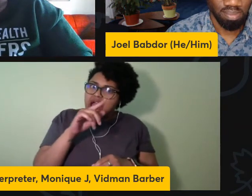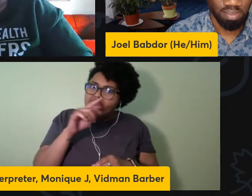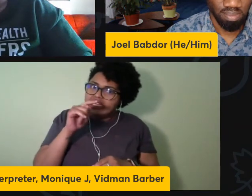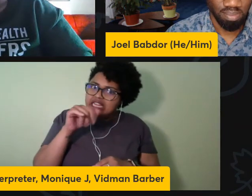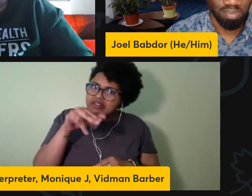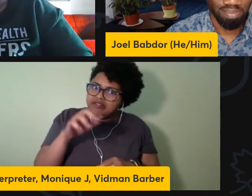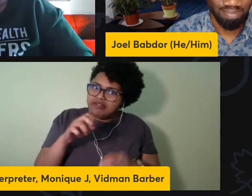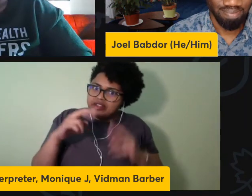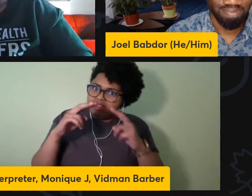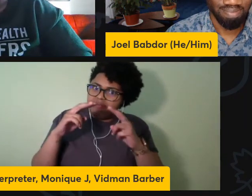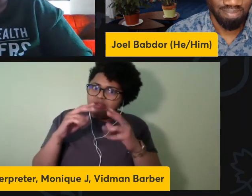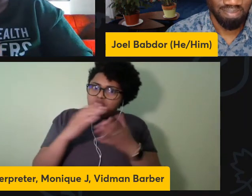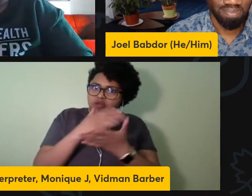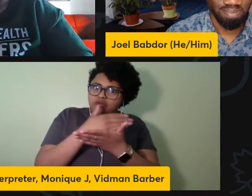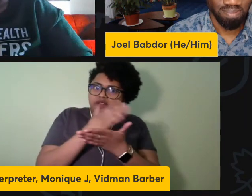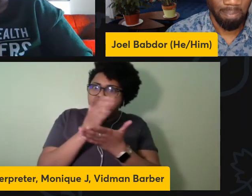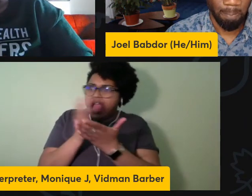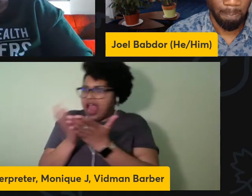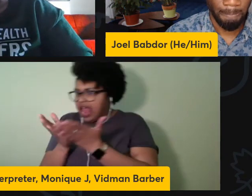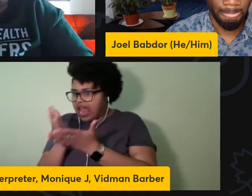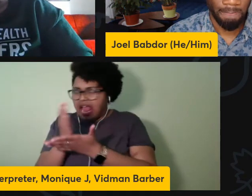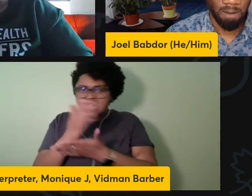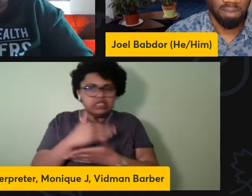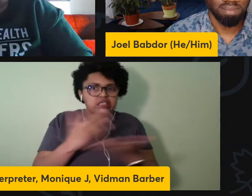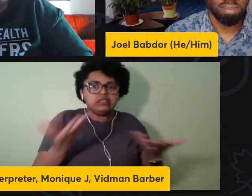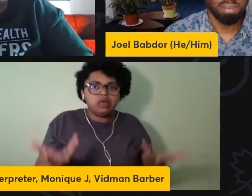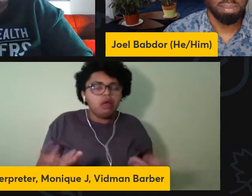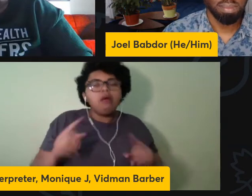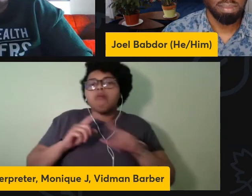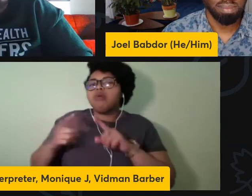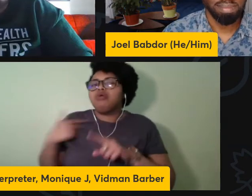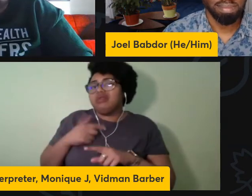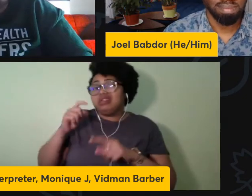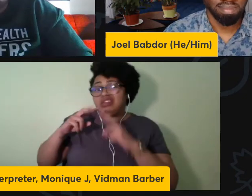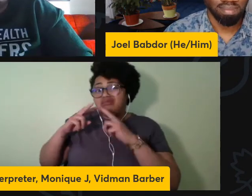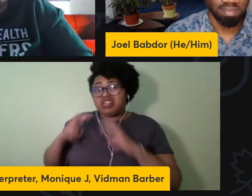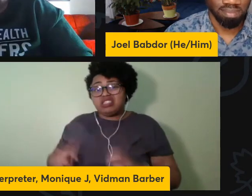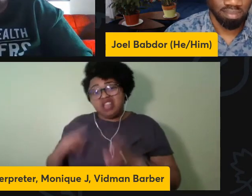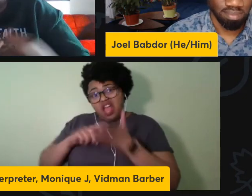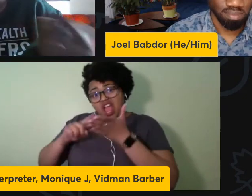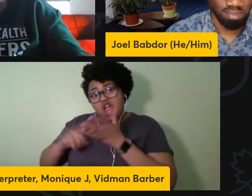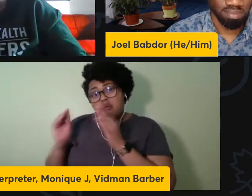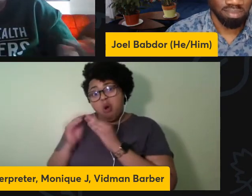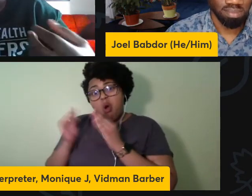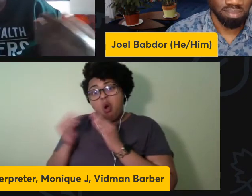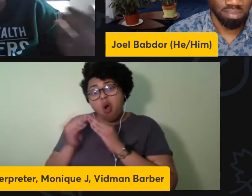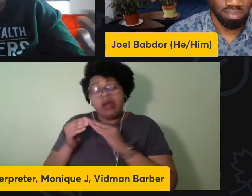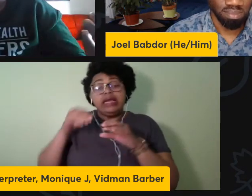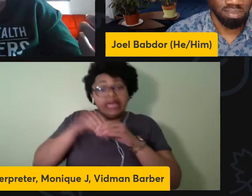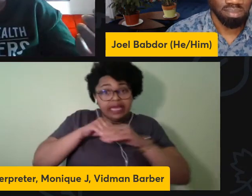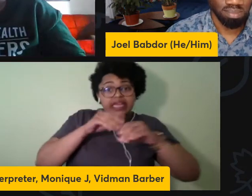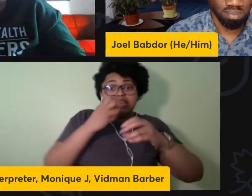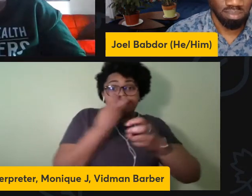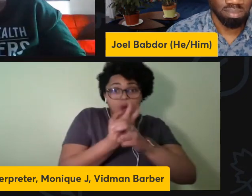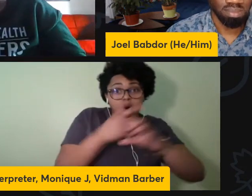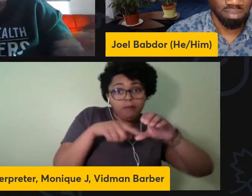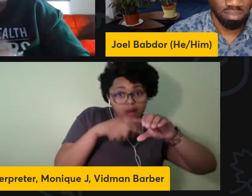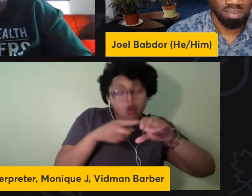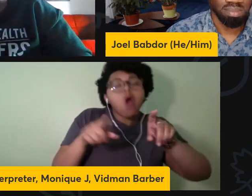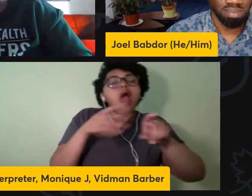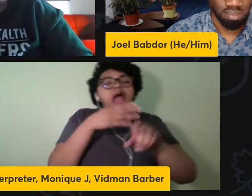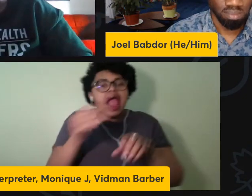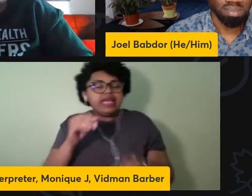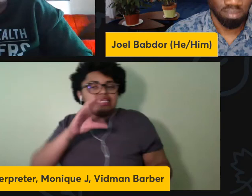definitely need to investigate to look at the different stromal cell populations within the bone marrow, as well as